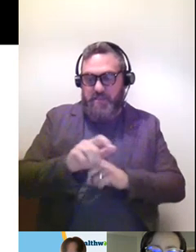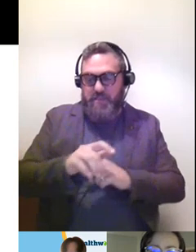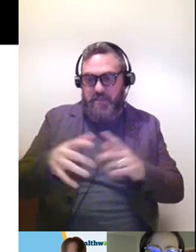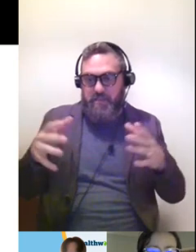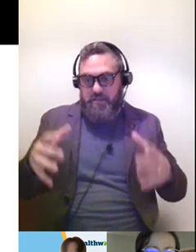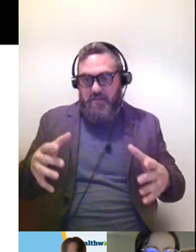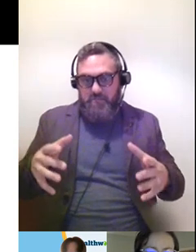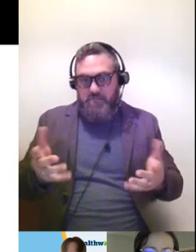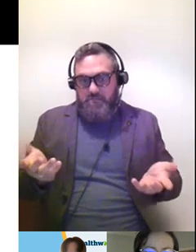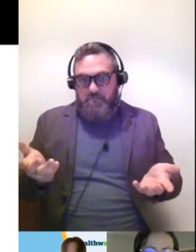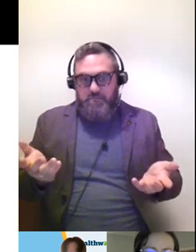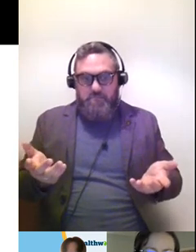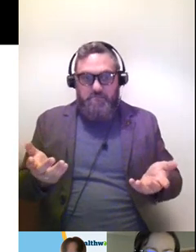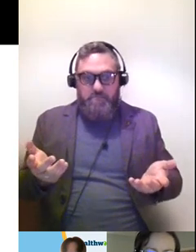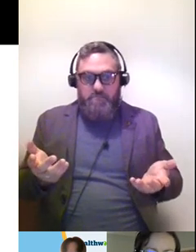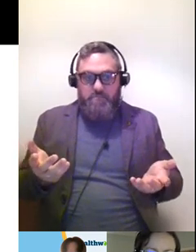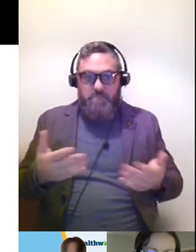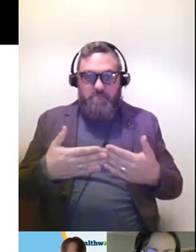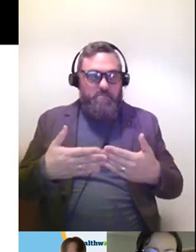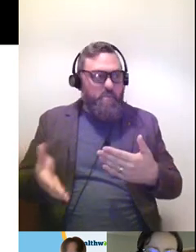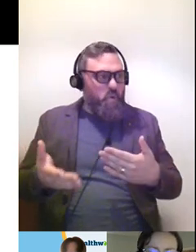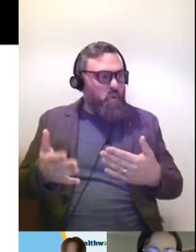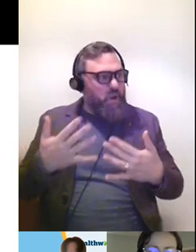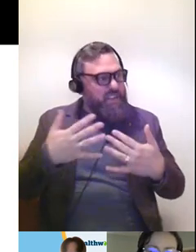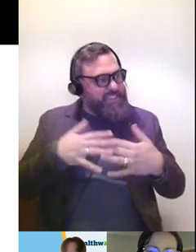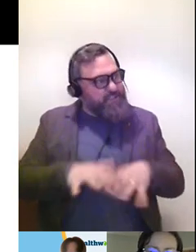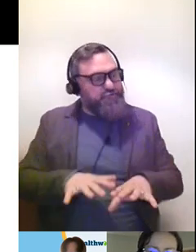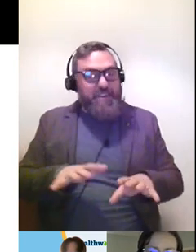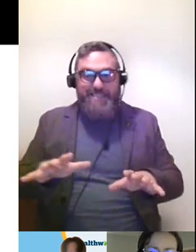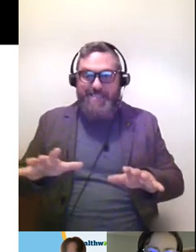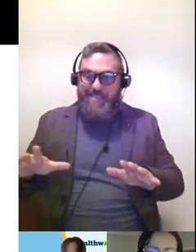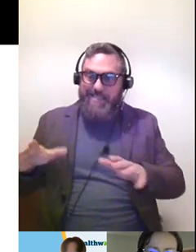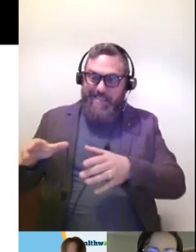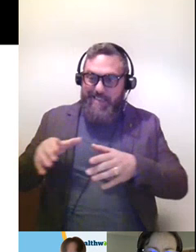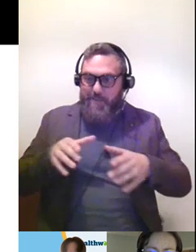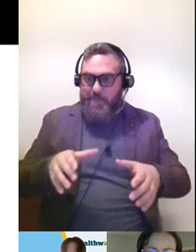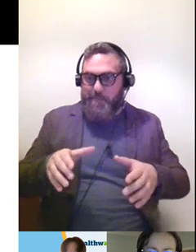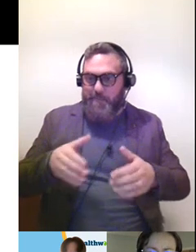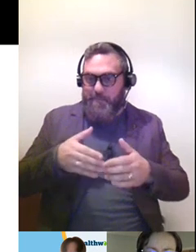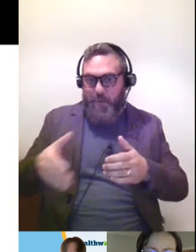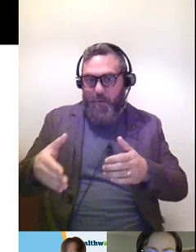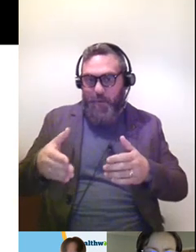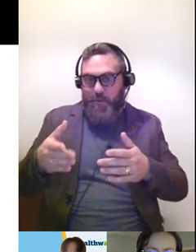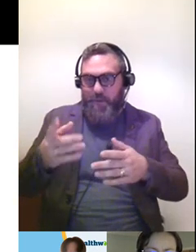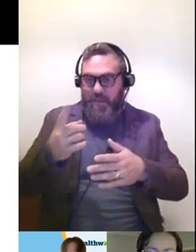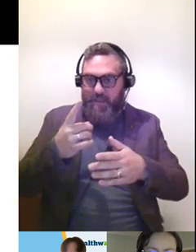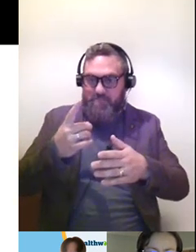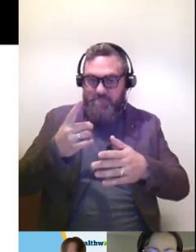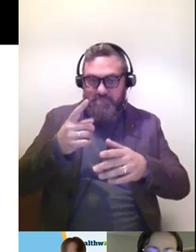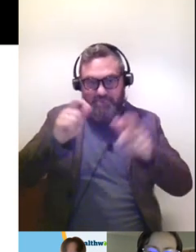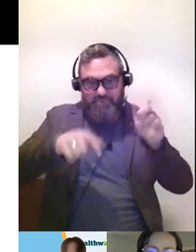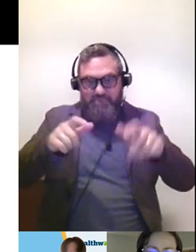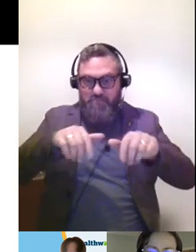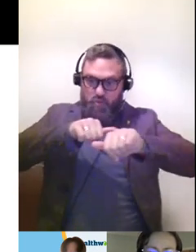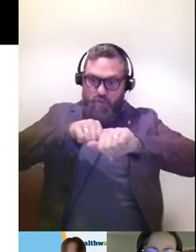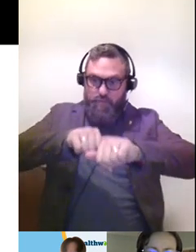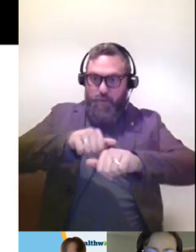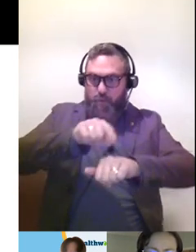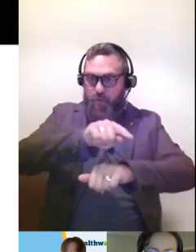And we will do that through more integrated teams of individuals that will support people